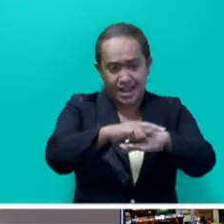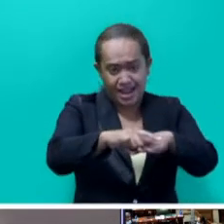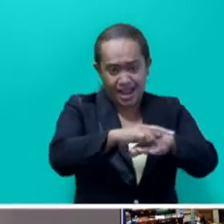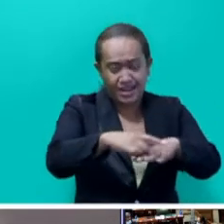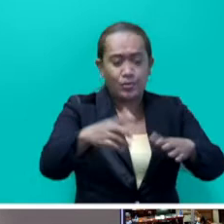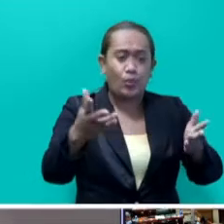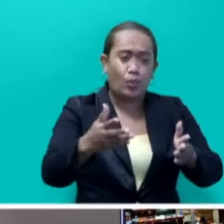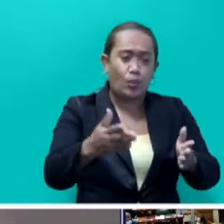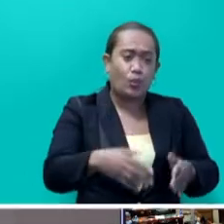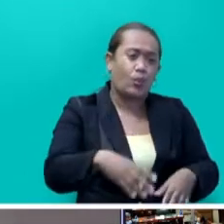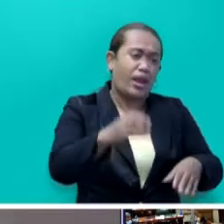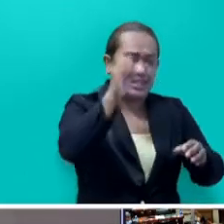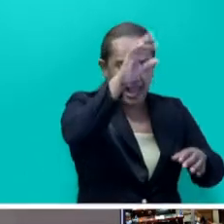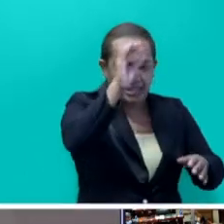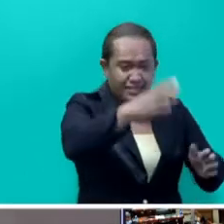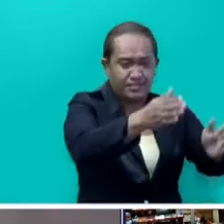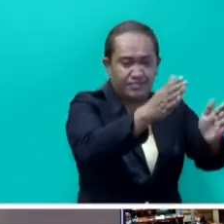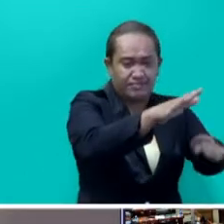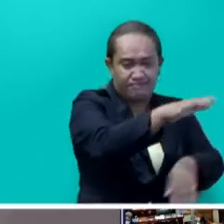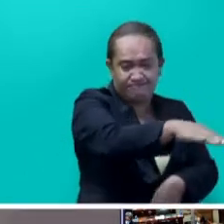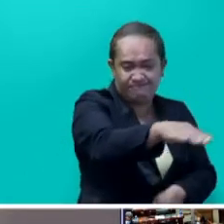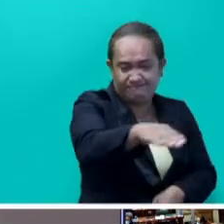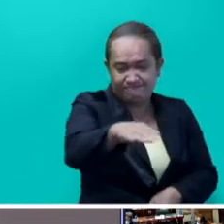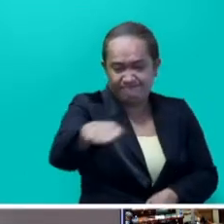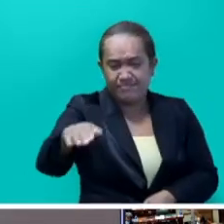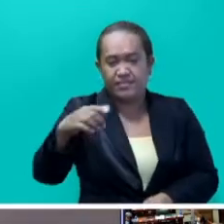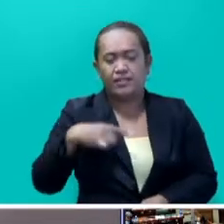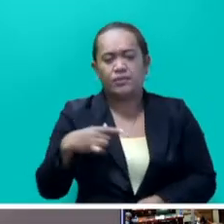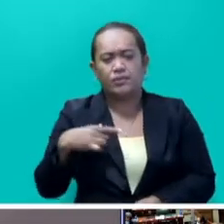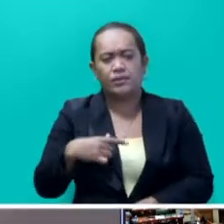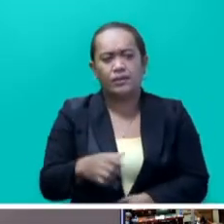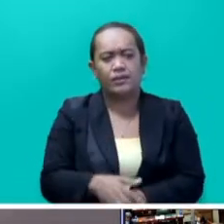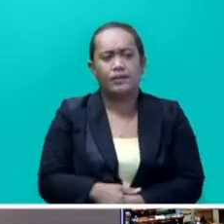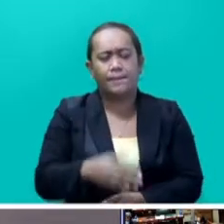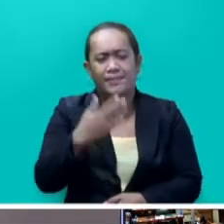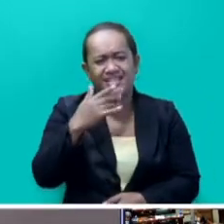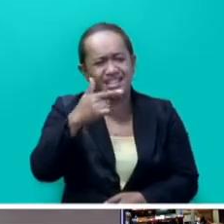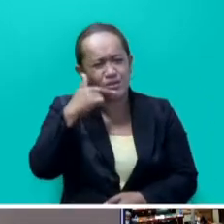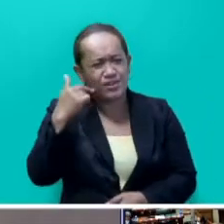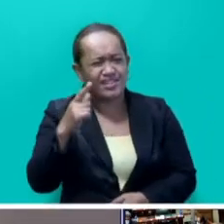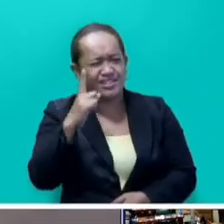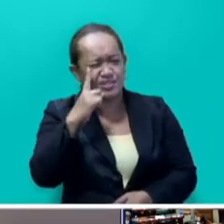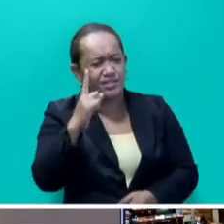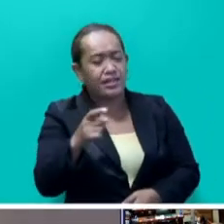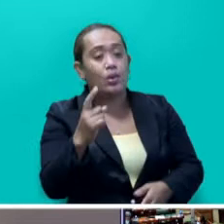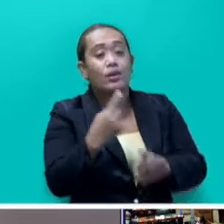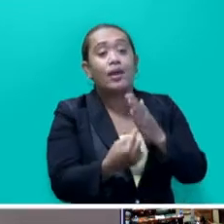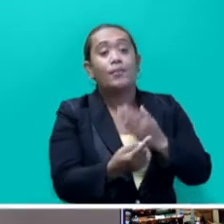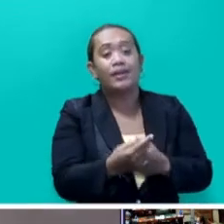basis. And secondly, and again, she seriously needs to see what's actually happening